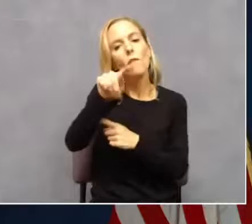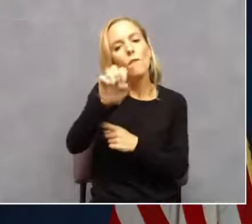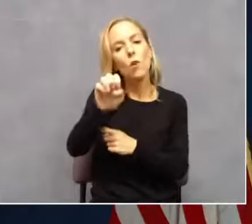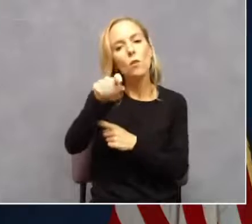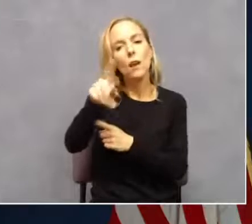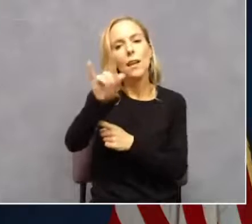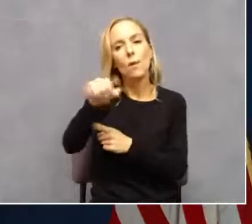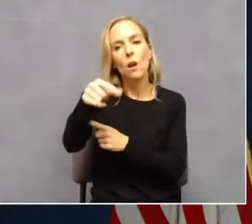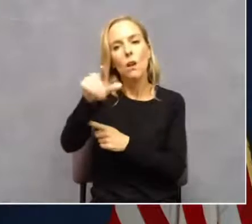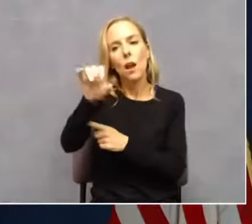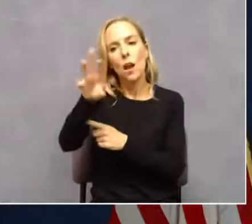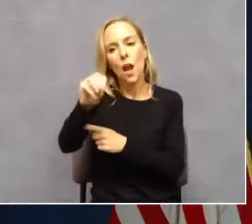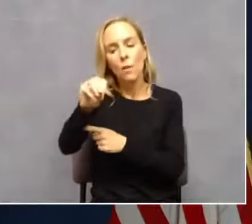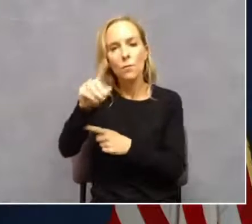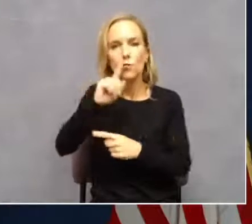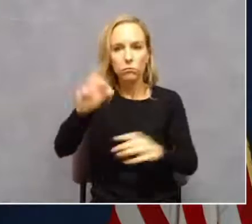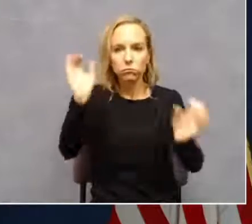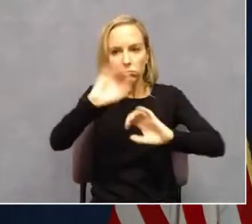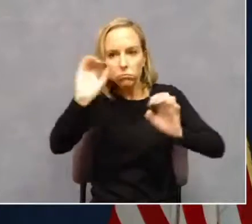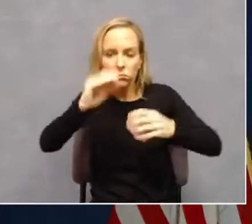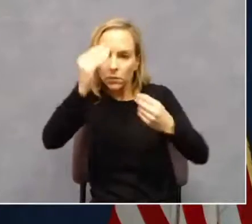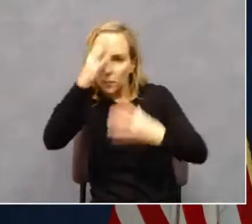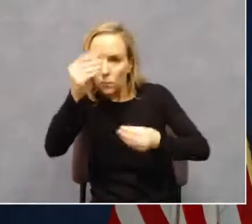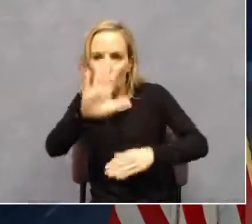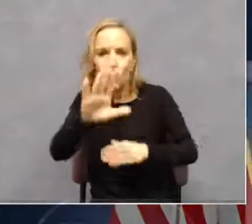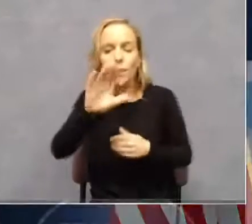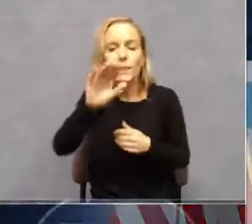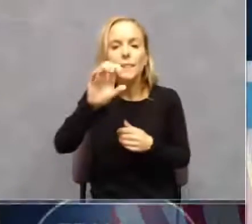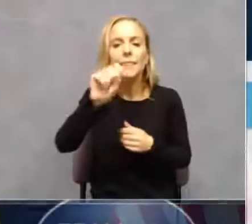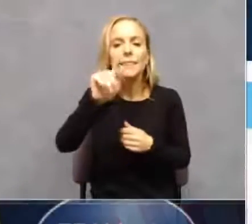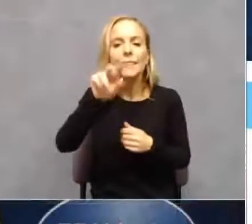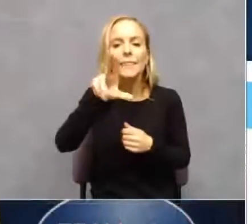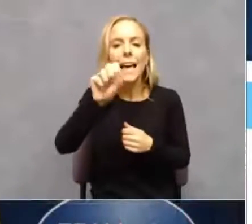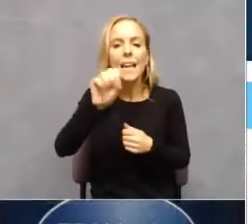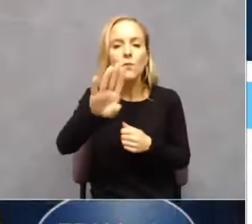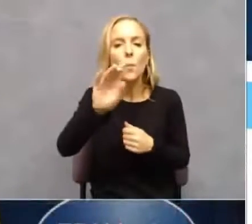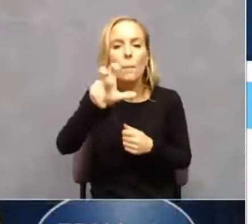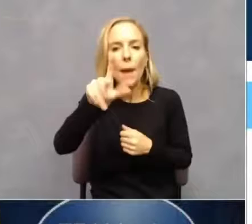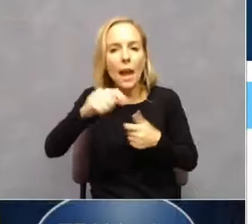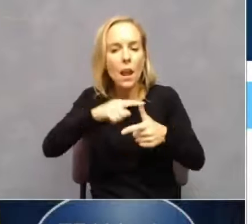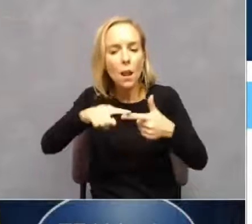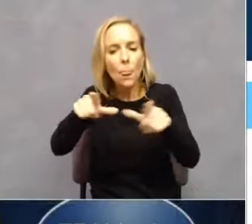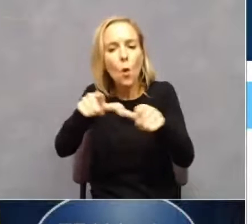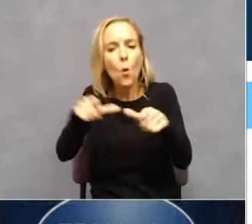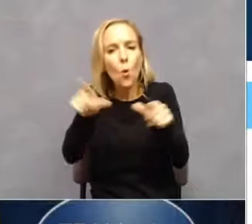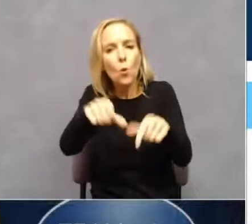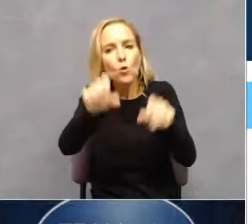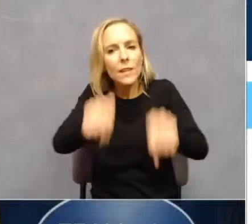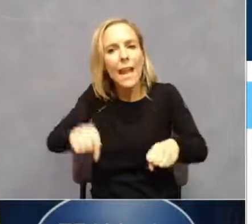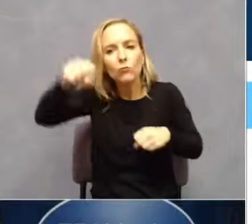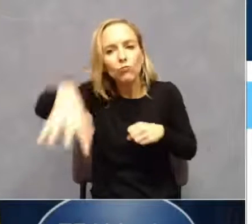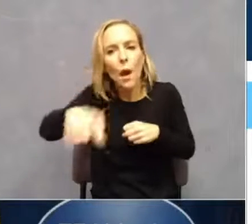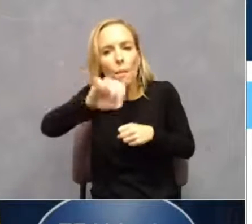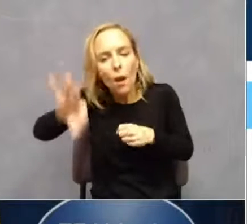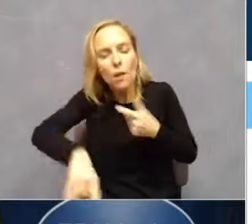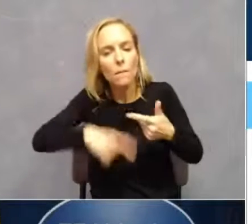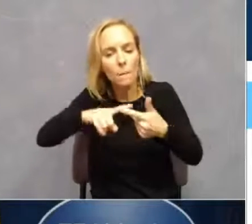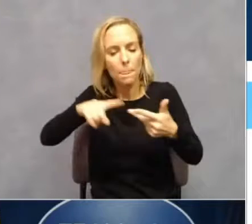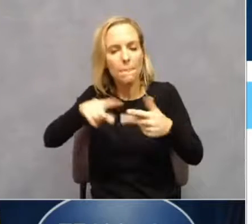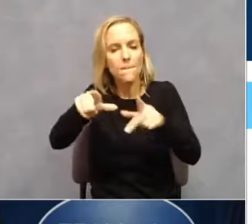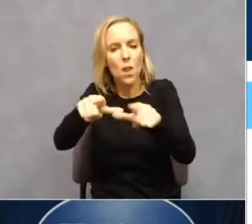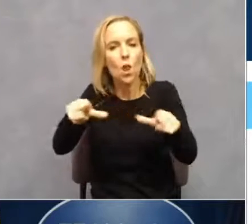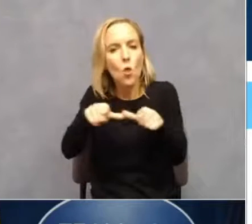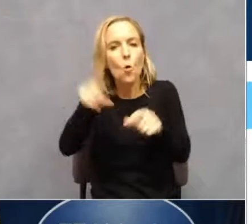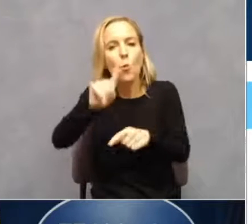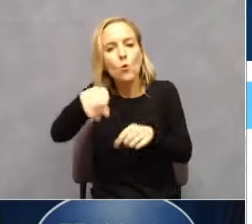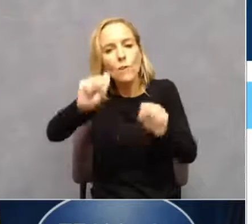find information such as the status of your absentee ballot, locations where you can drop off your ballot, local polling places in your community, or